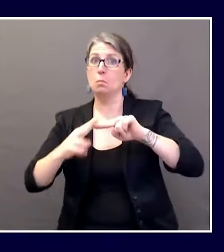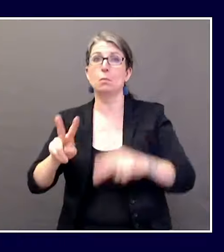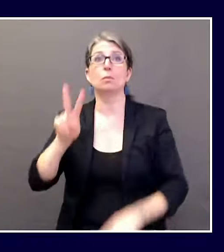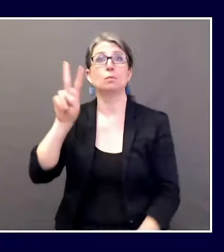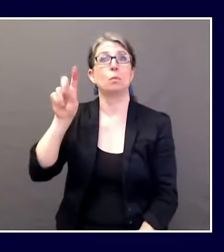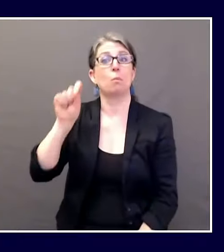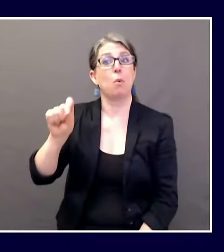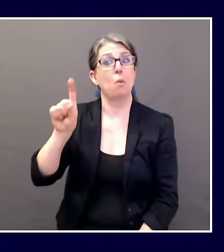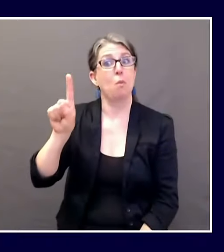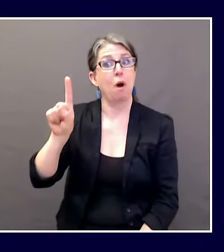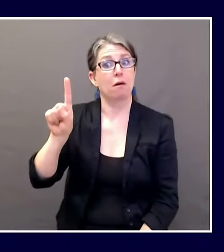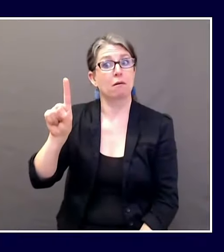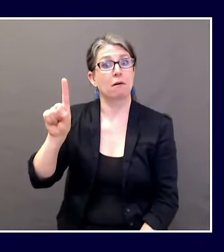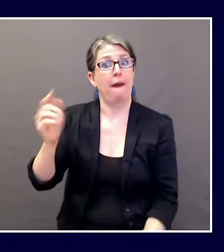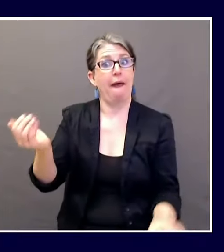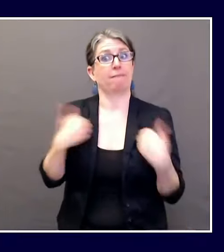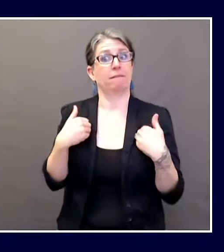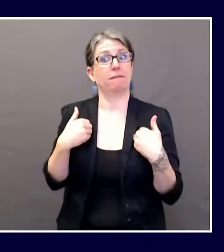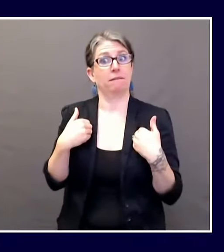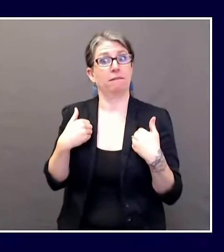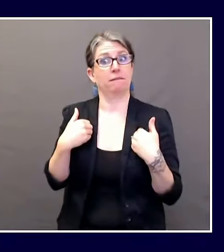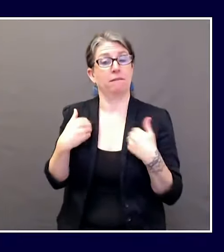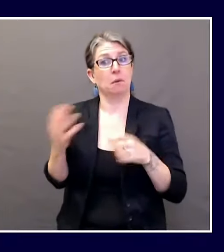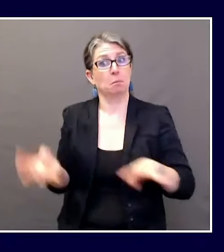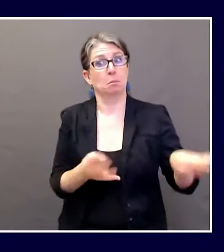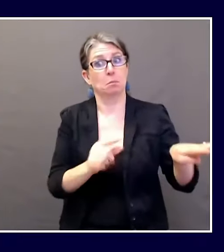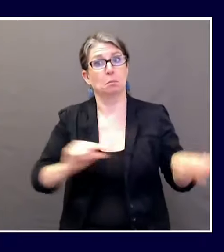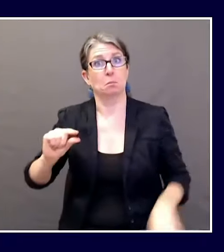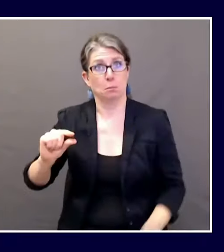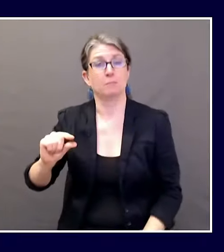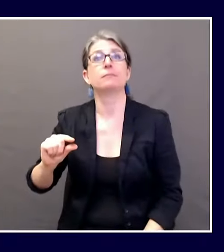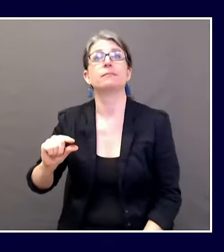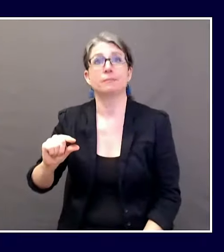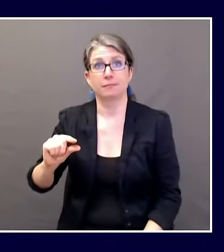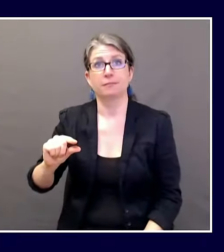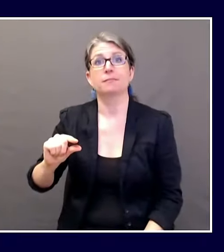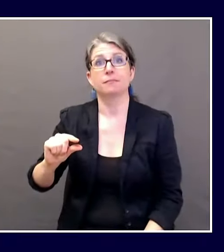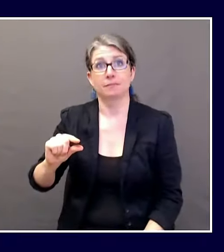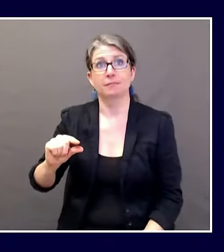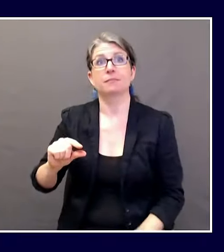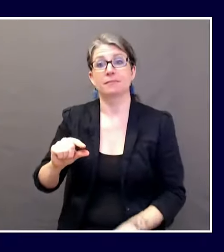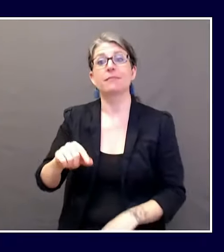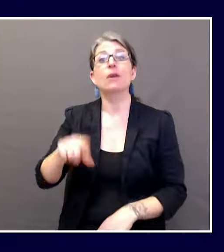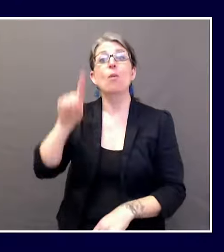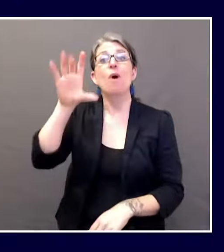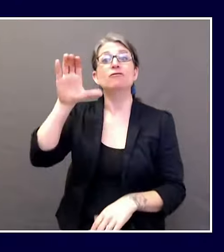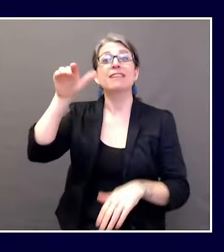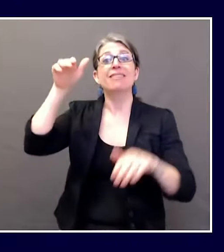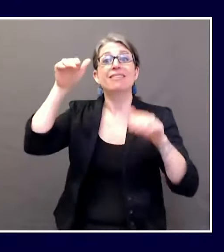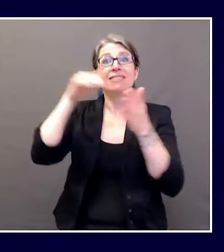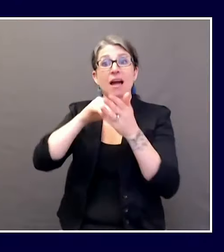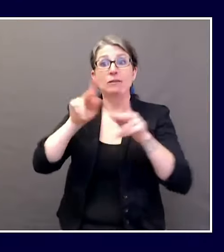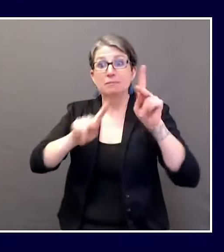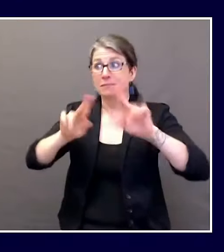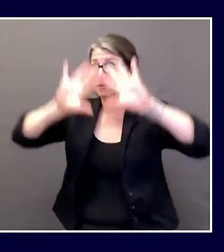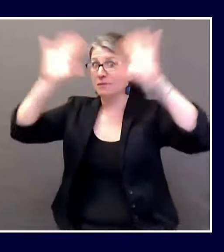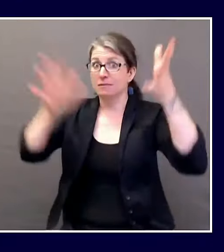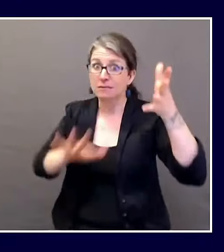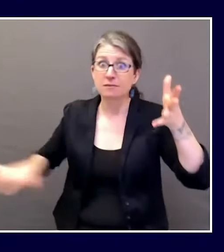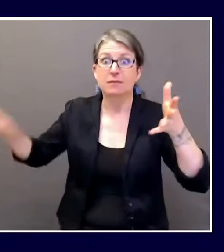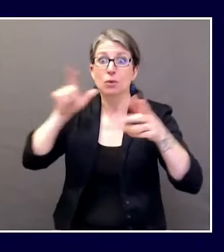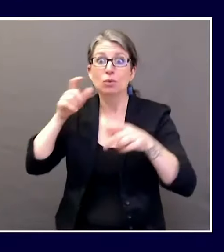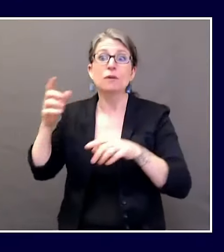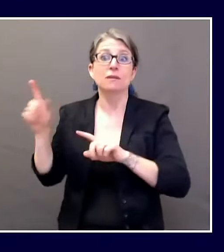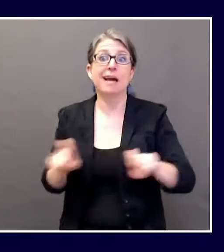2.1%. And our PCR testing volume now stands at